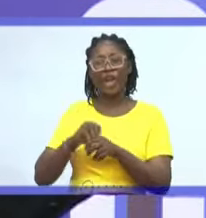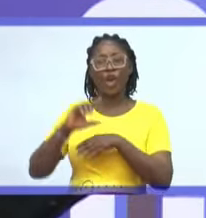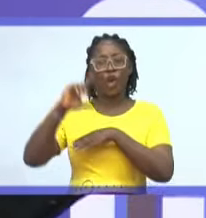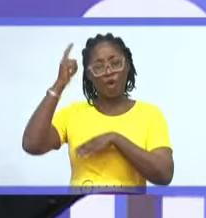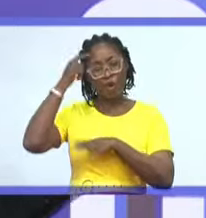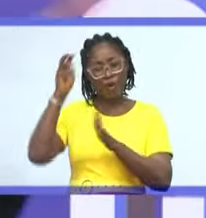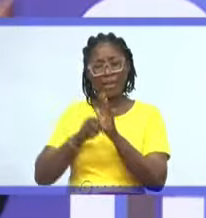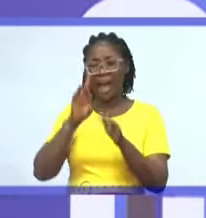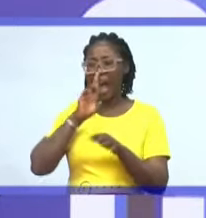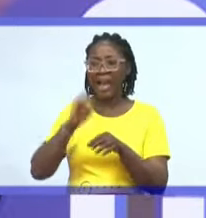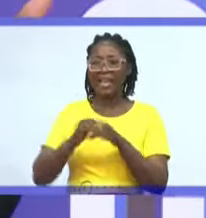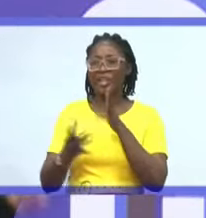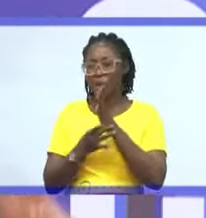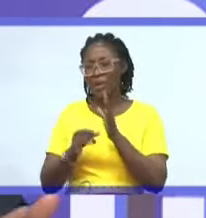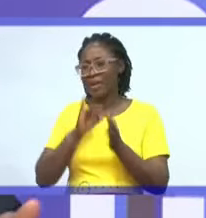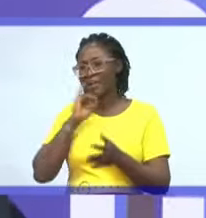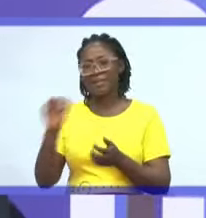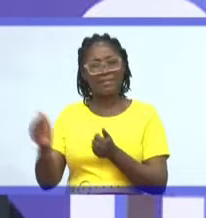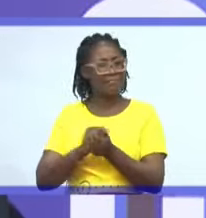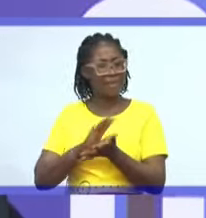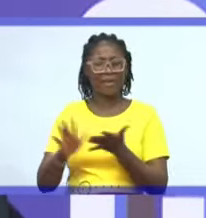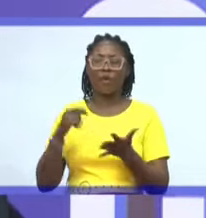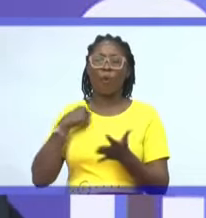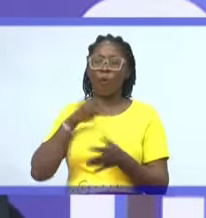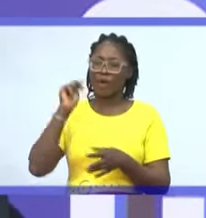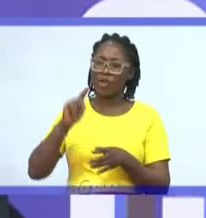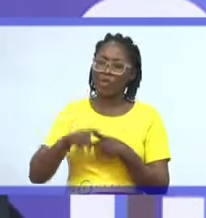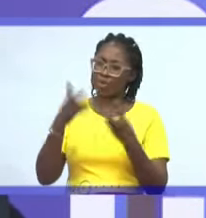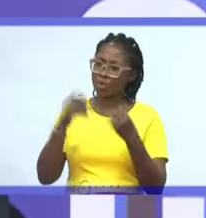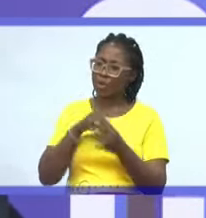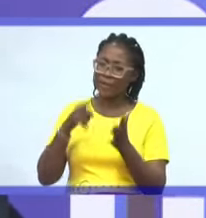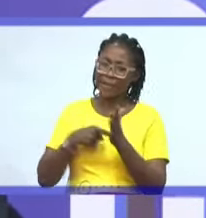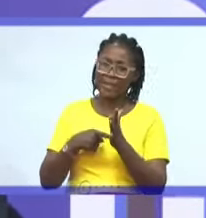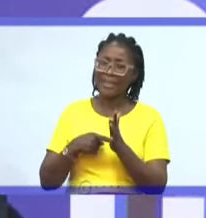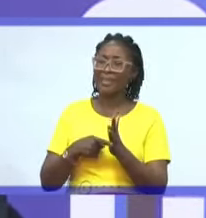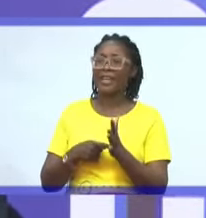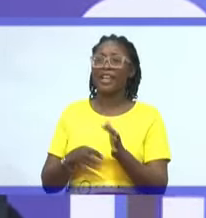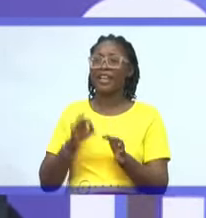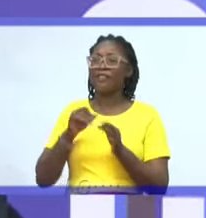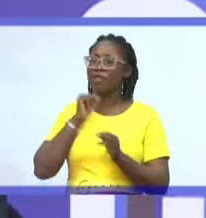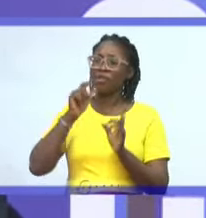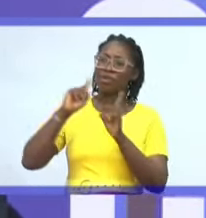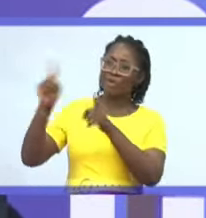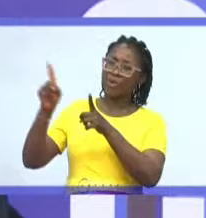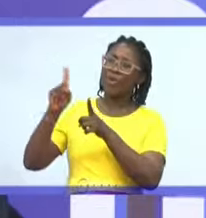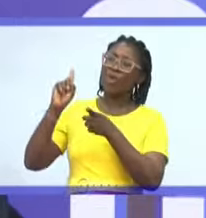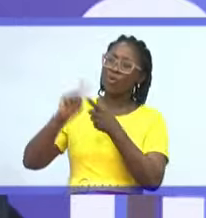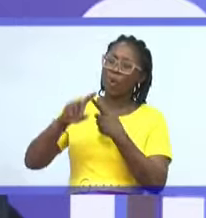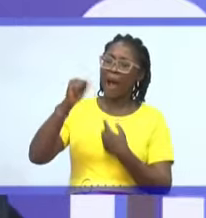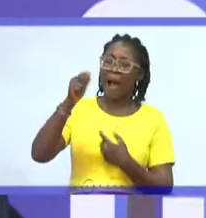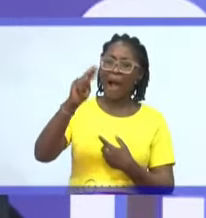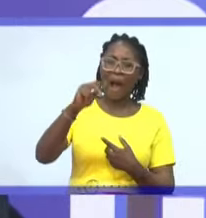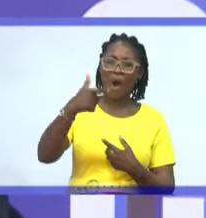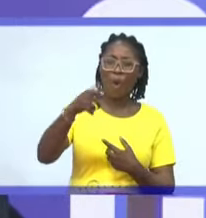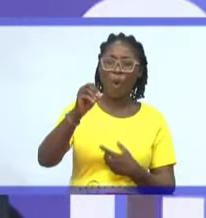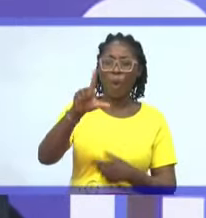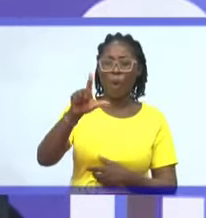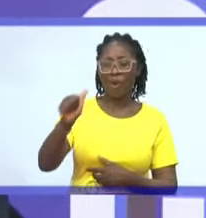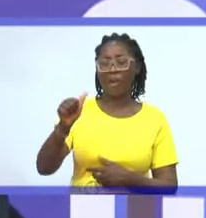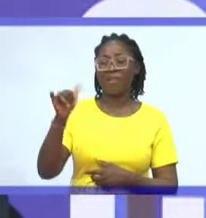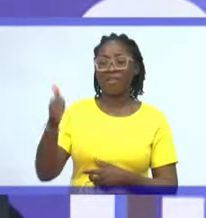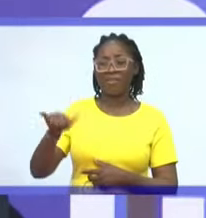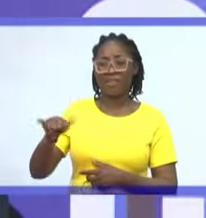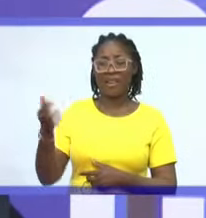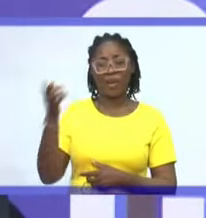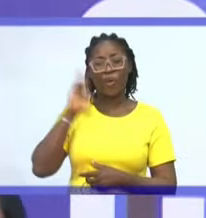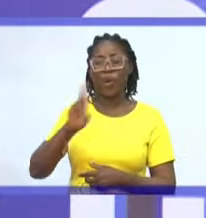mess. You need to deal with all this. Otherwise, go and look at what happened in Angola. Angola was able,